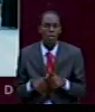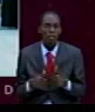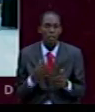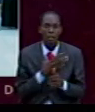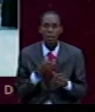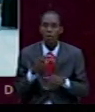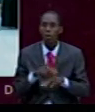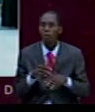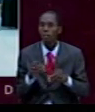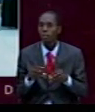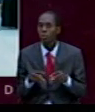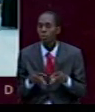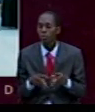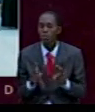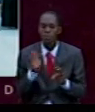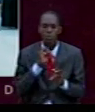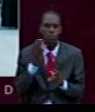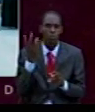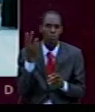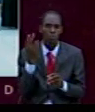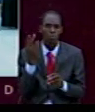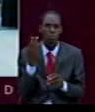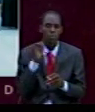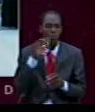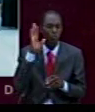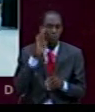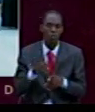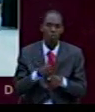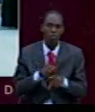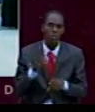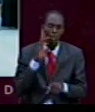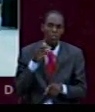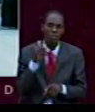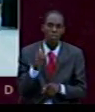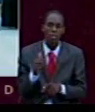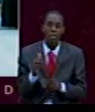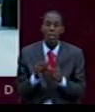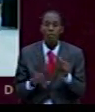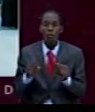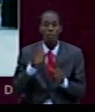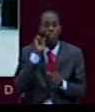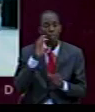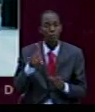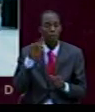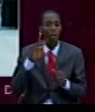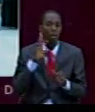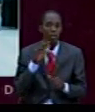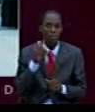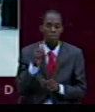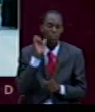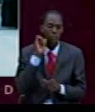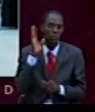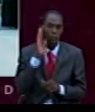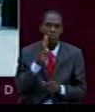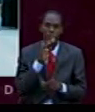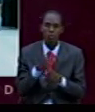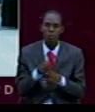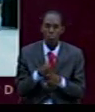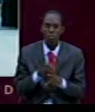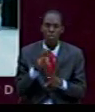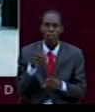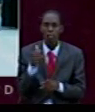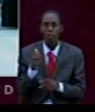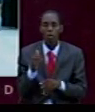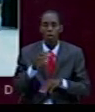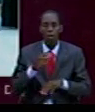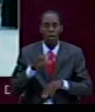I'll be scratching myself. In the church, I'll be scratching myself. Anywhere I find myself, I'll be scratching myself. But the second day of this